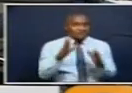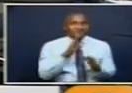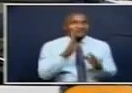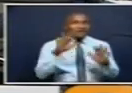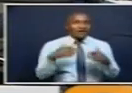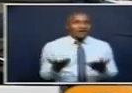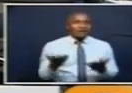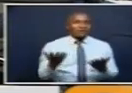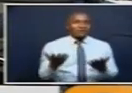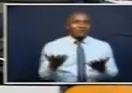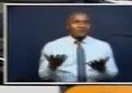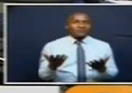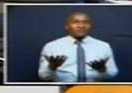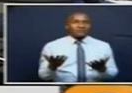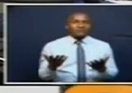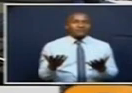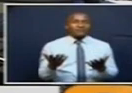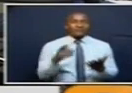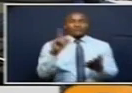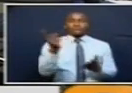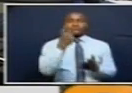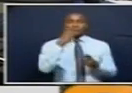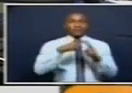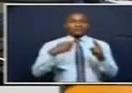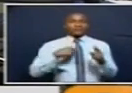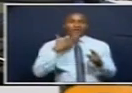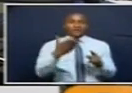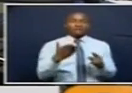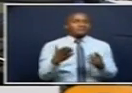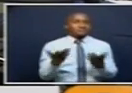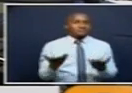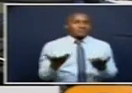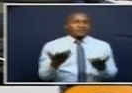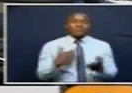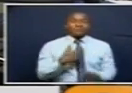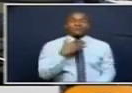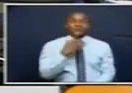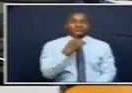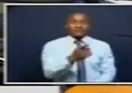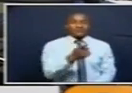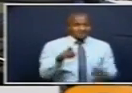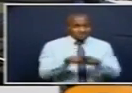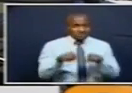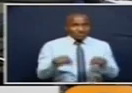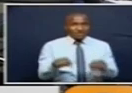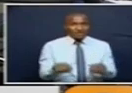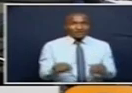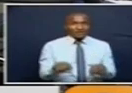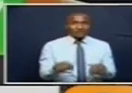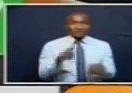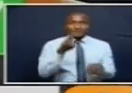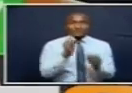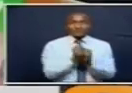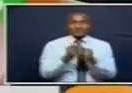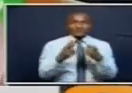and answer questions. You can't ask me a question, not even allow me to answer. I want to tell you that even today, yes,